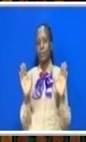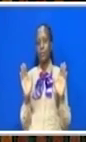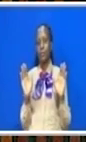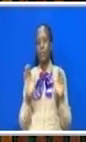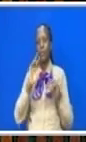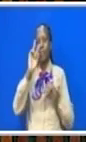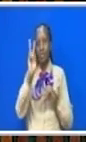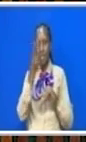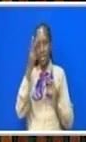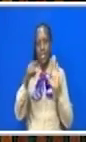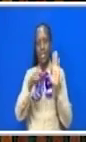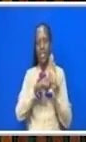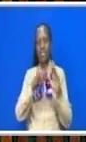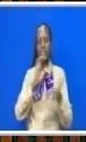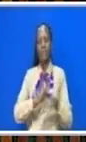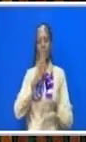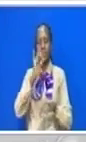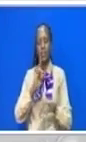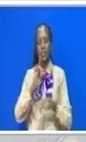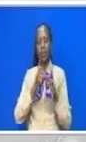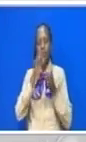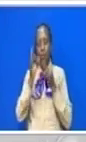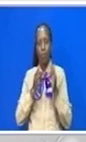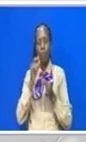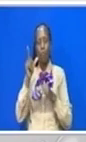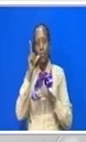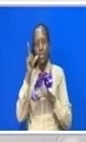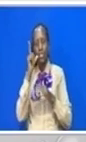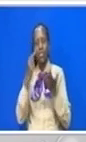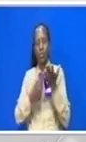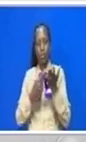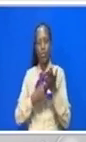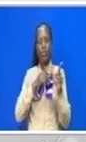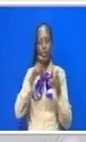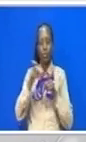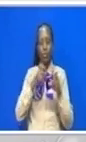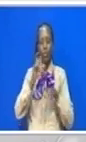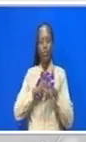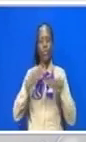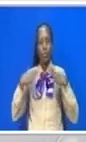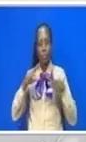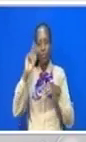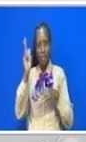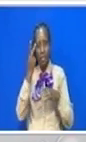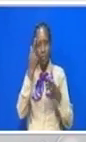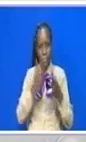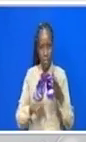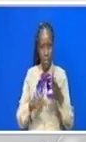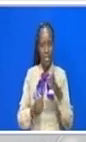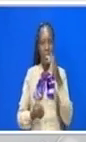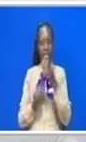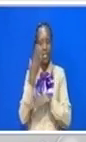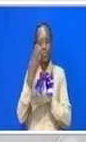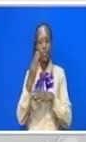The second negative effects of the British colonial rule on the people of Kenya was the creation of African